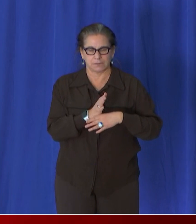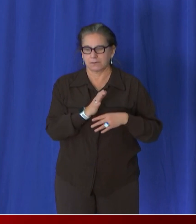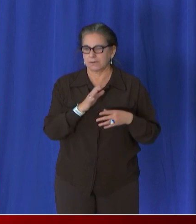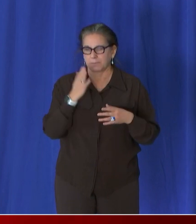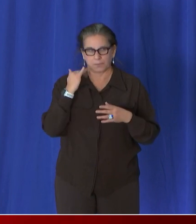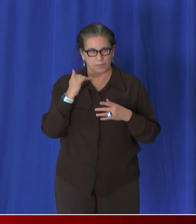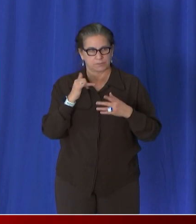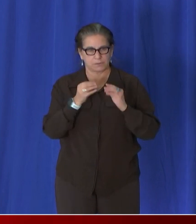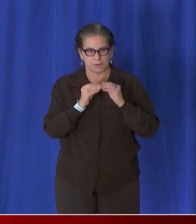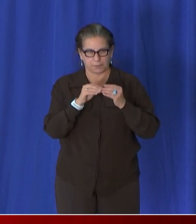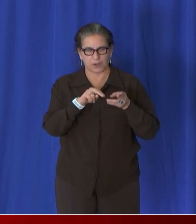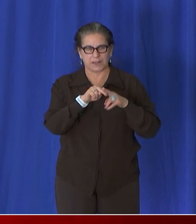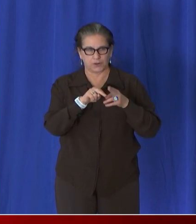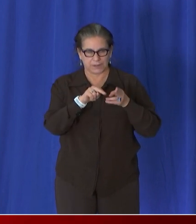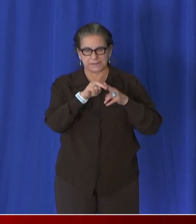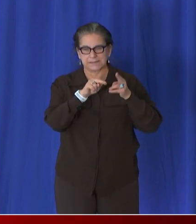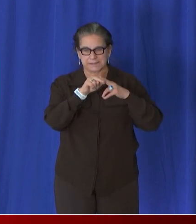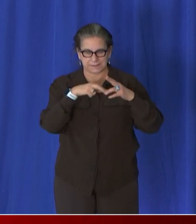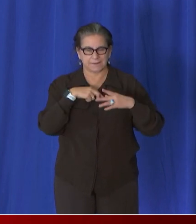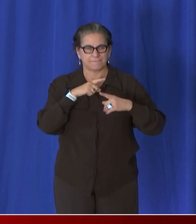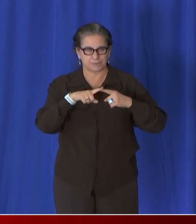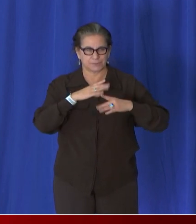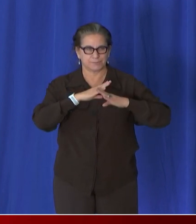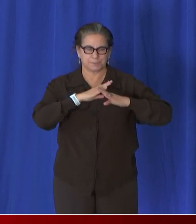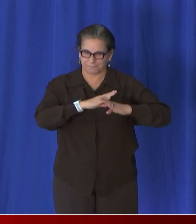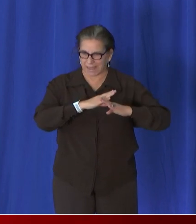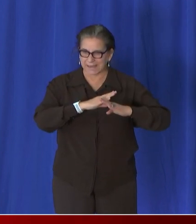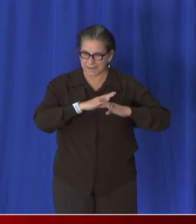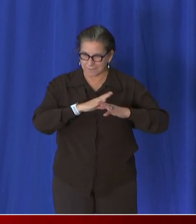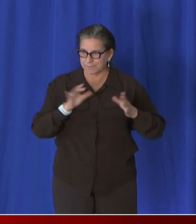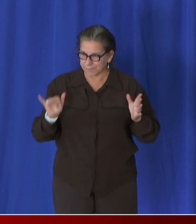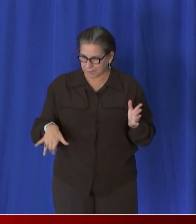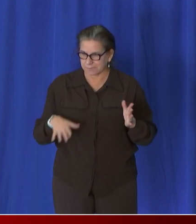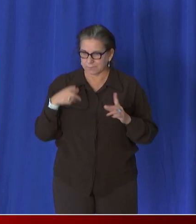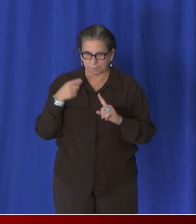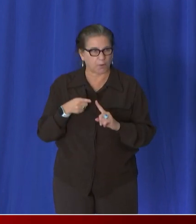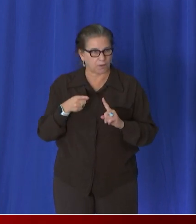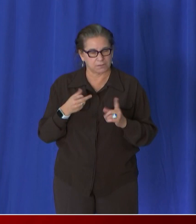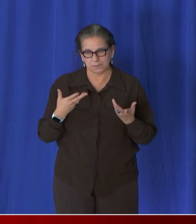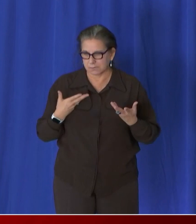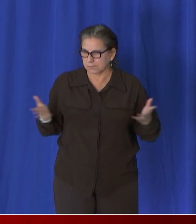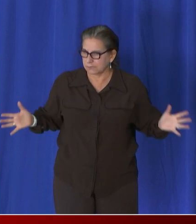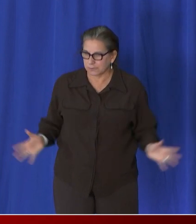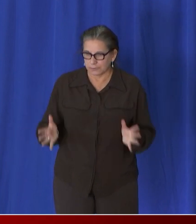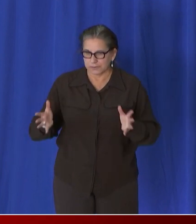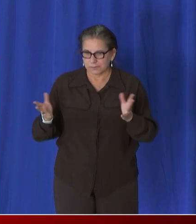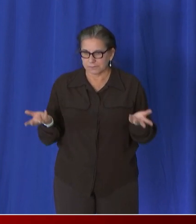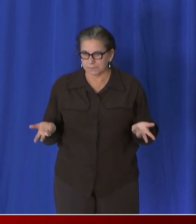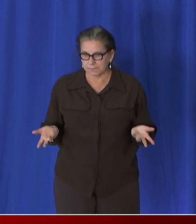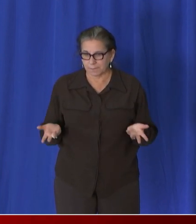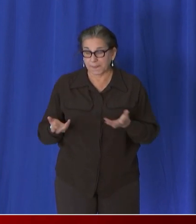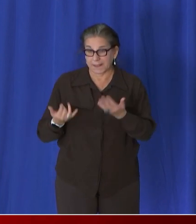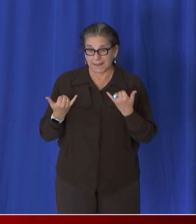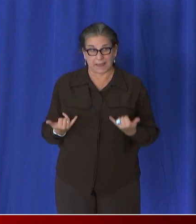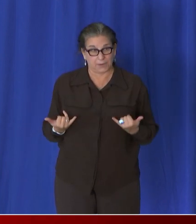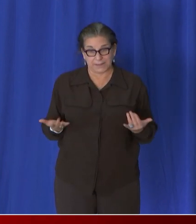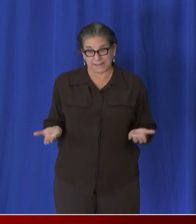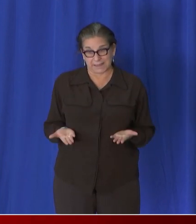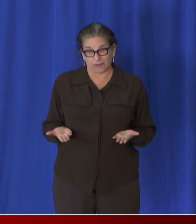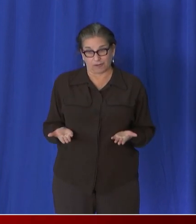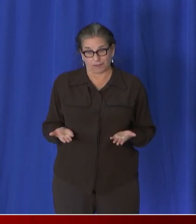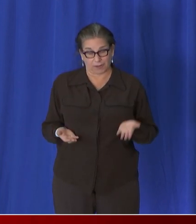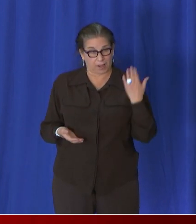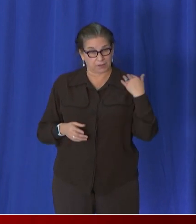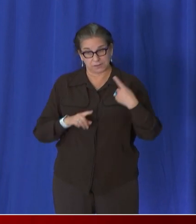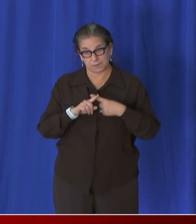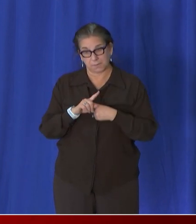we've experienced and have fewer people in the hospital than we had last month is remarkable. It's a testament